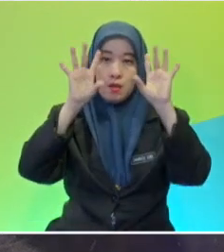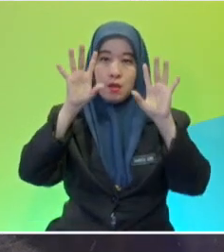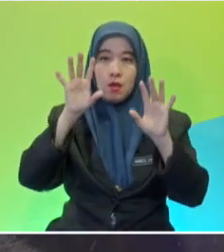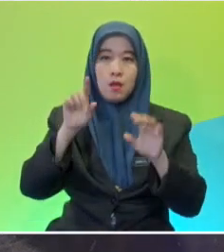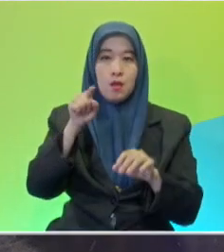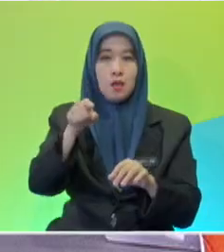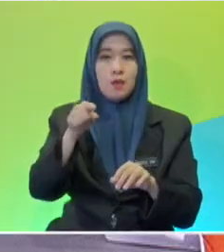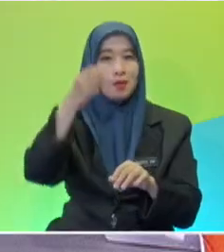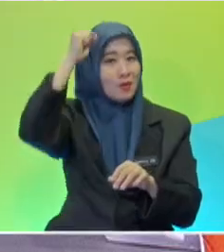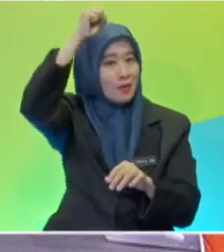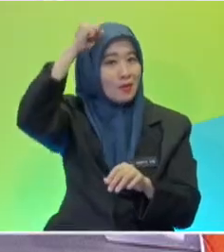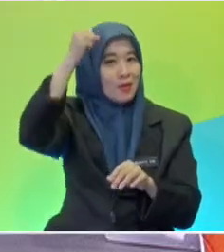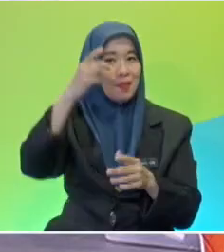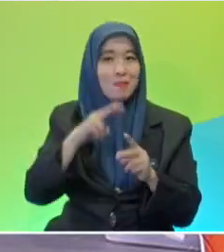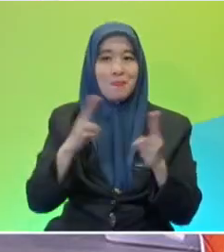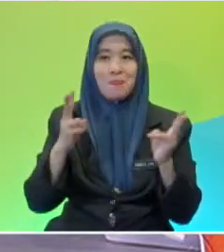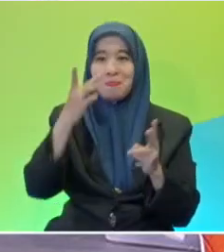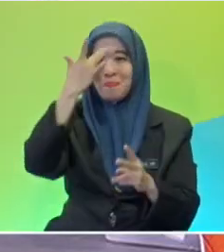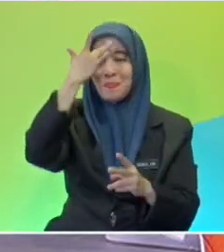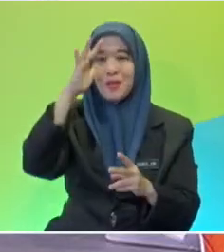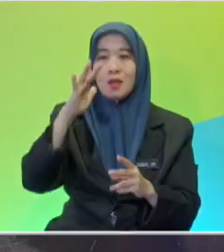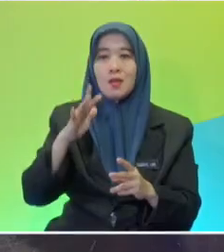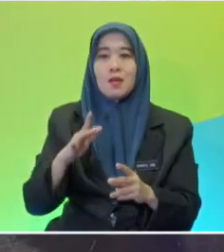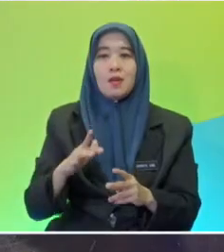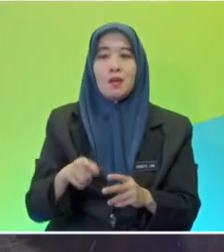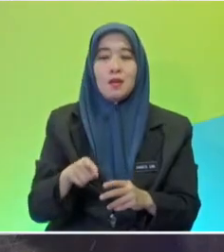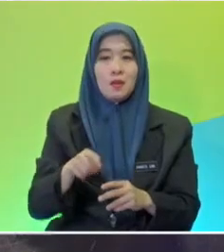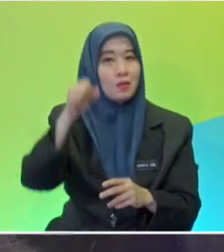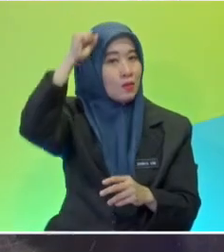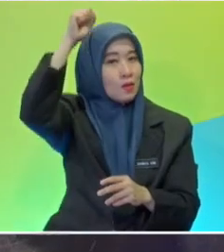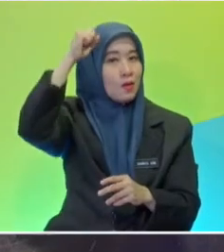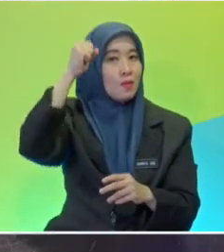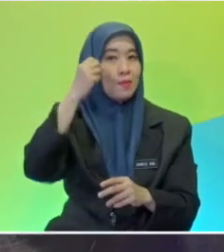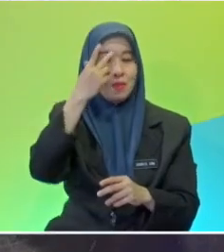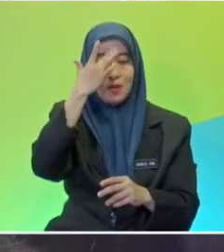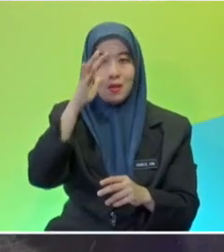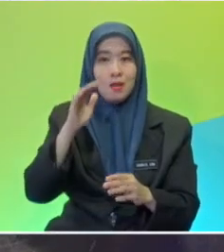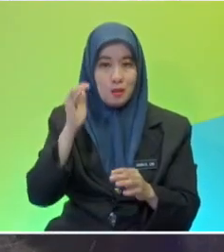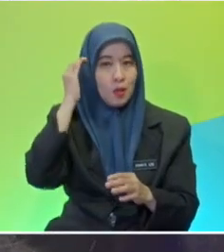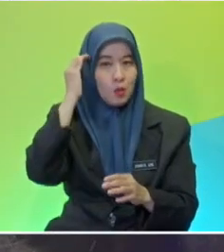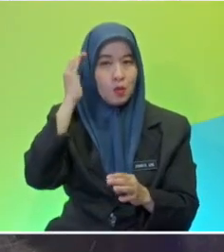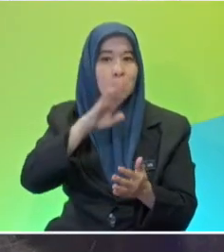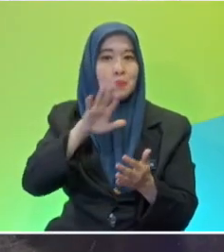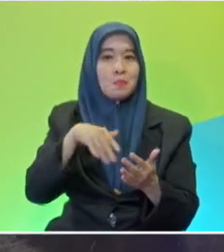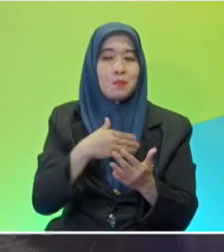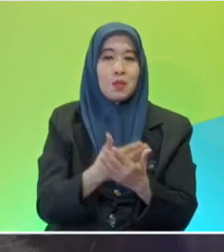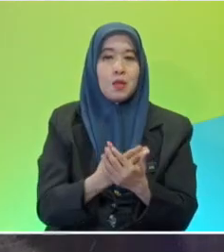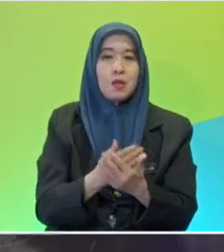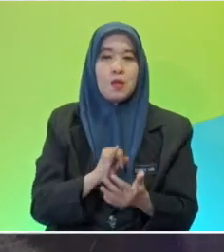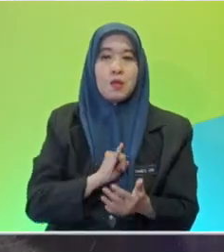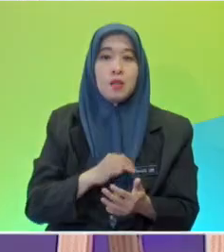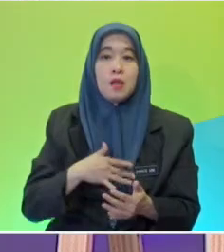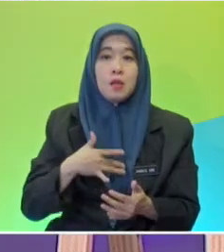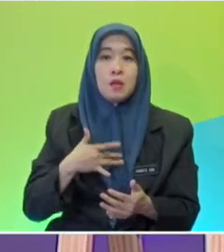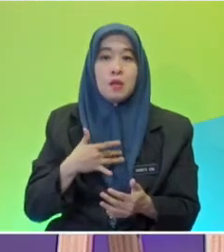You're so generous. Yeah, of course, because we are very smart. Oh, thank you, teacher. So I hope those are at